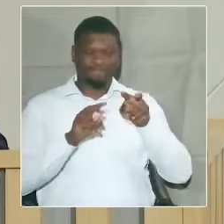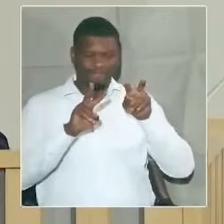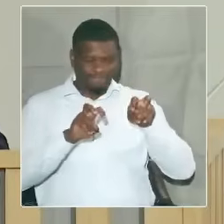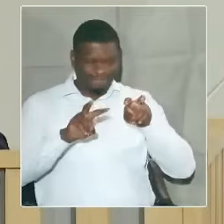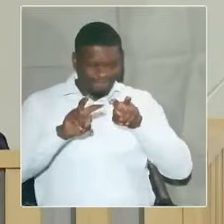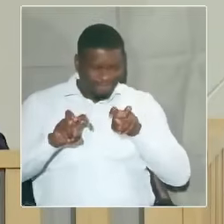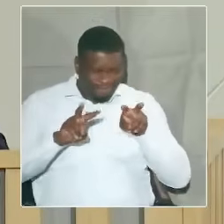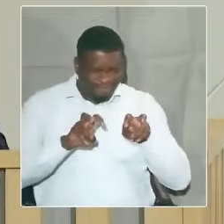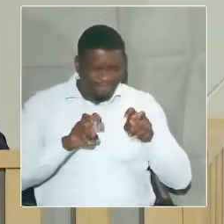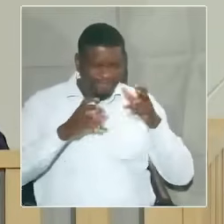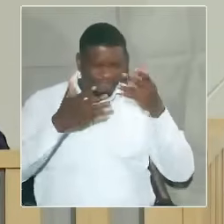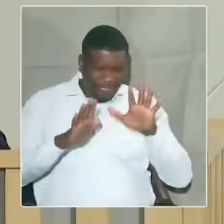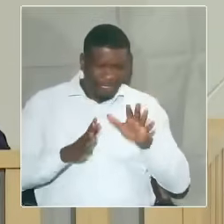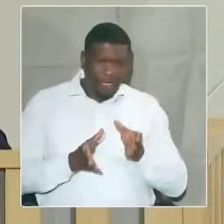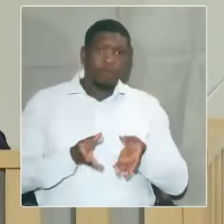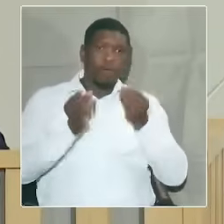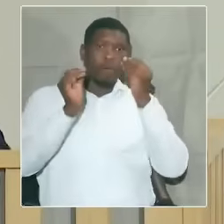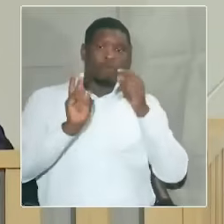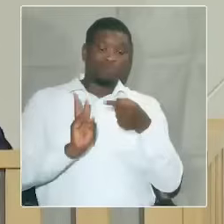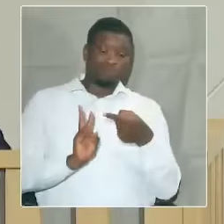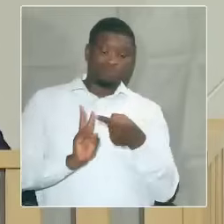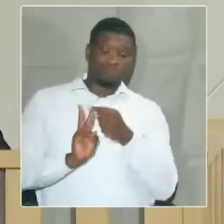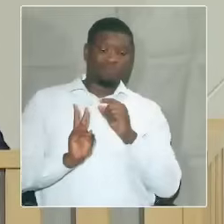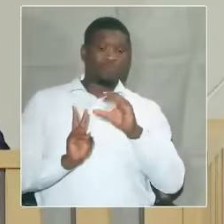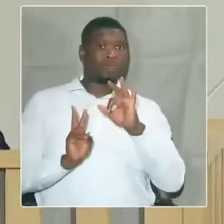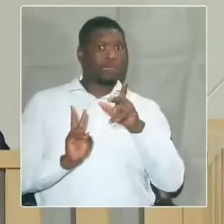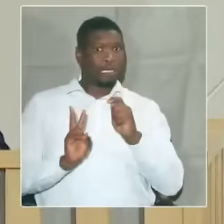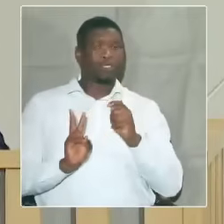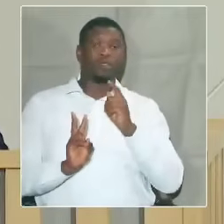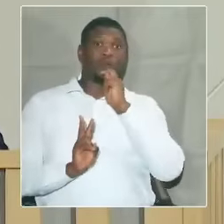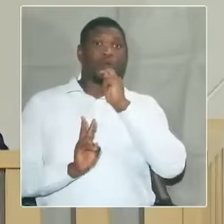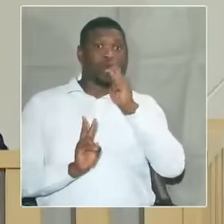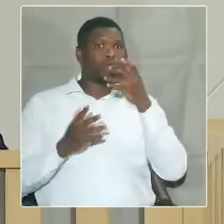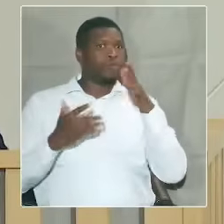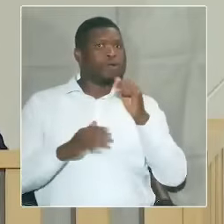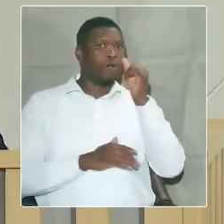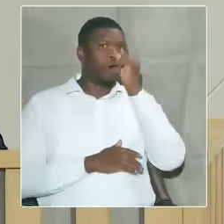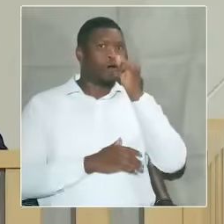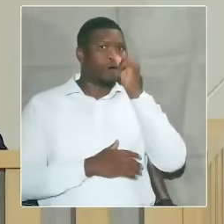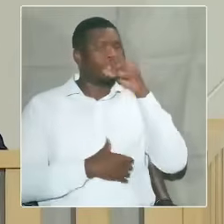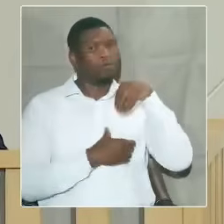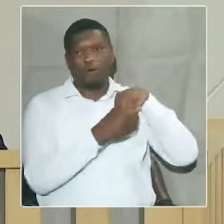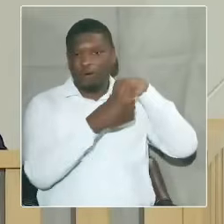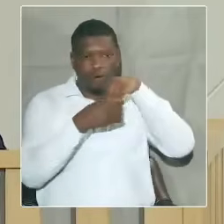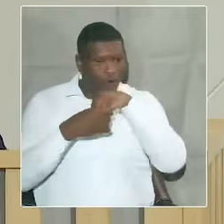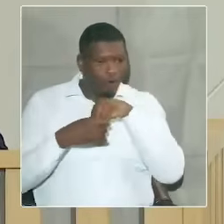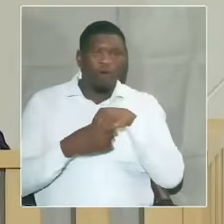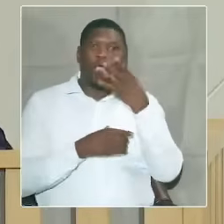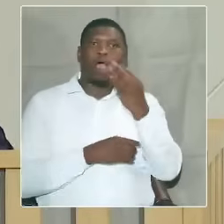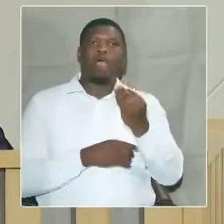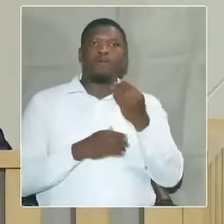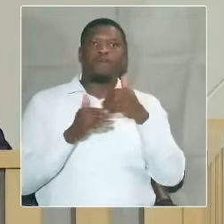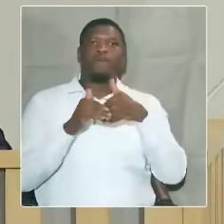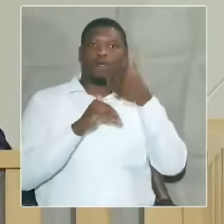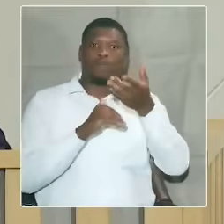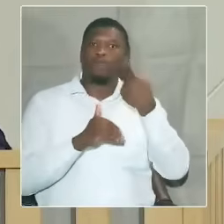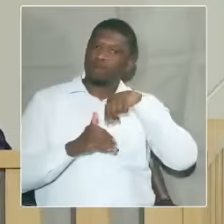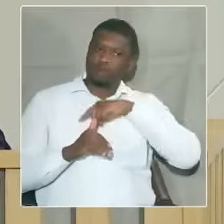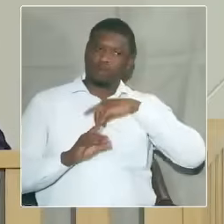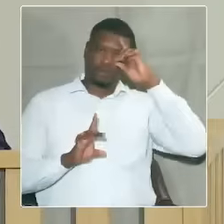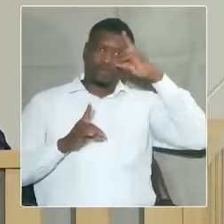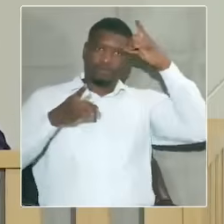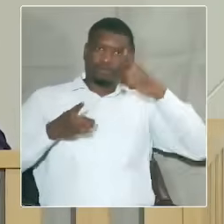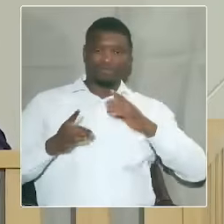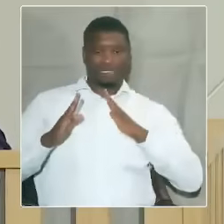Through investigations, it was established indeed that Mr. Matlala is a person of interest, which resulted in